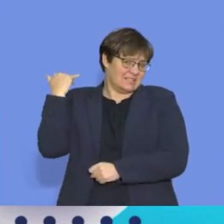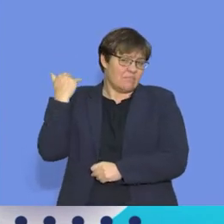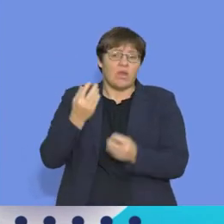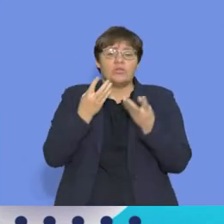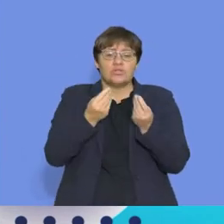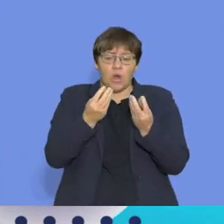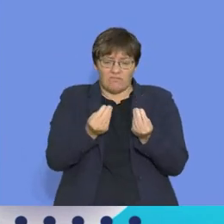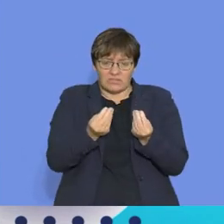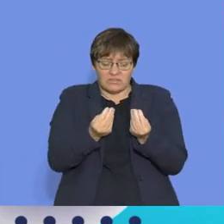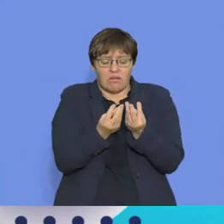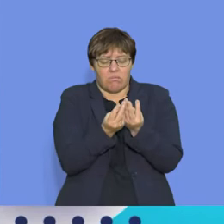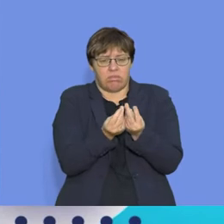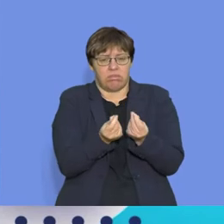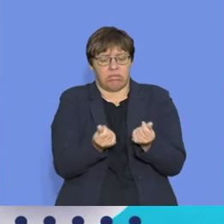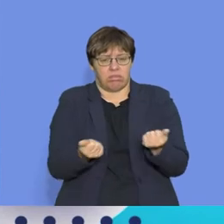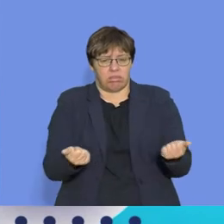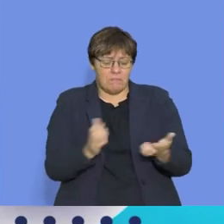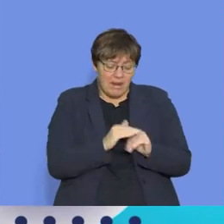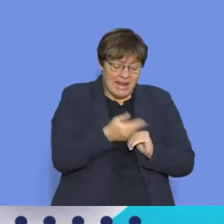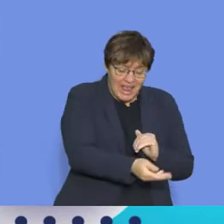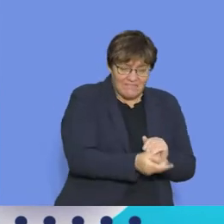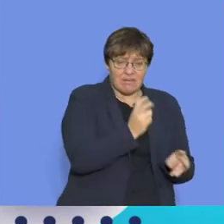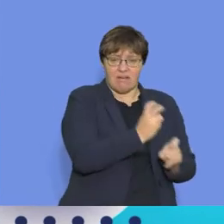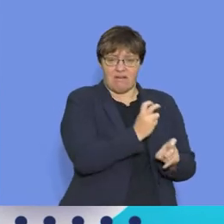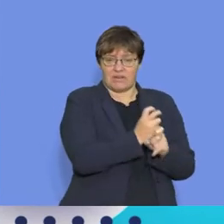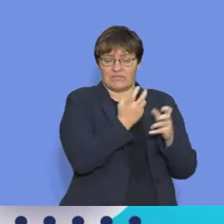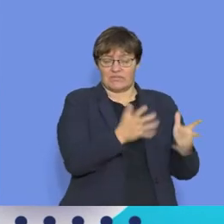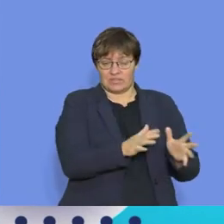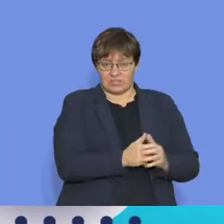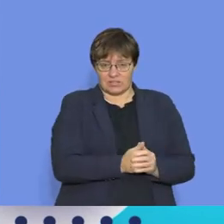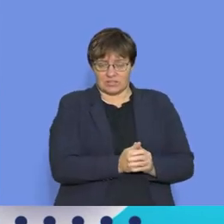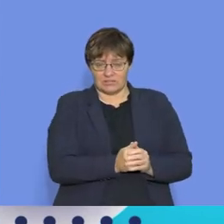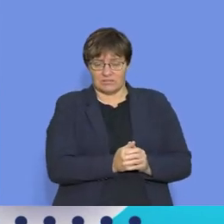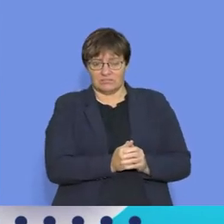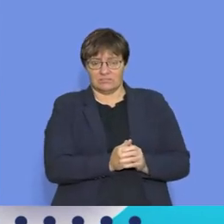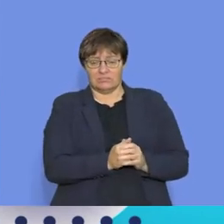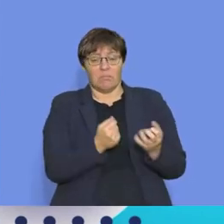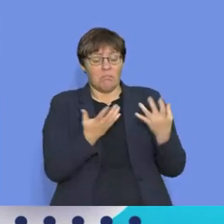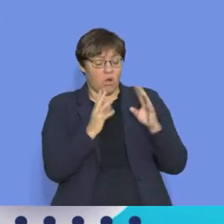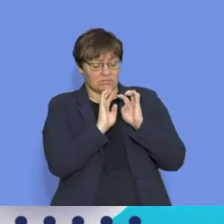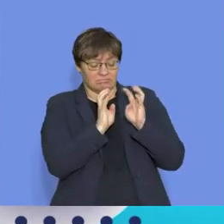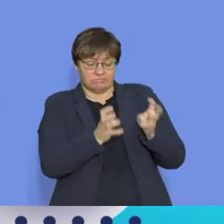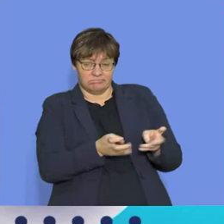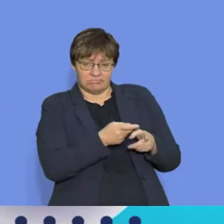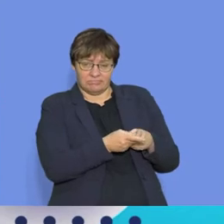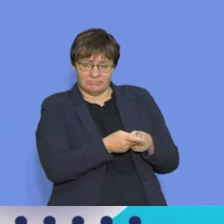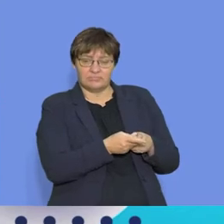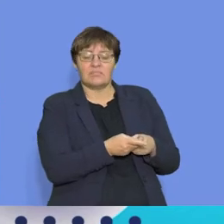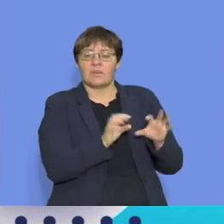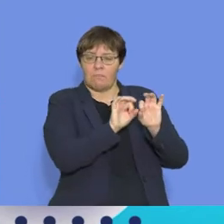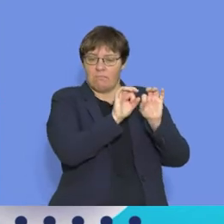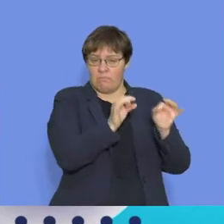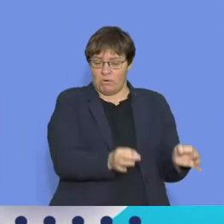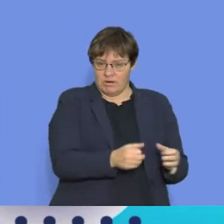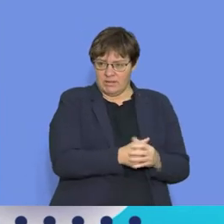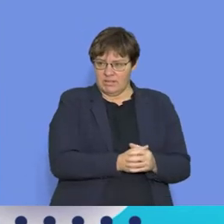organism decay, leaving only the hard bits. So, of the vertebrates, most of what we found are actually